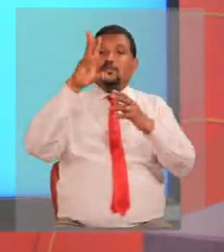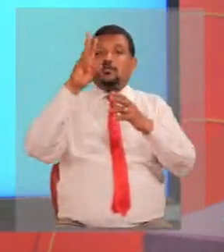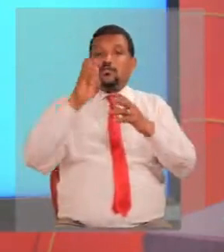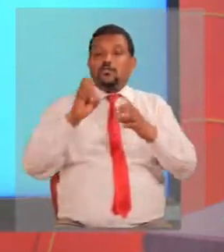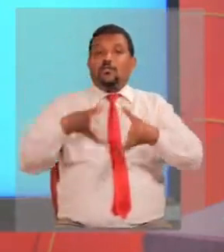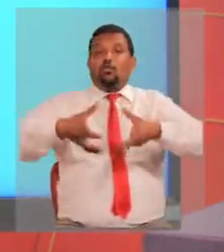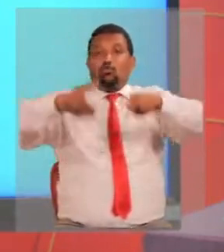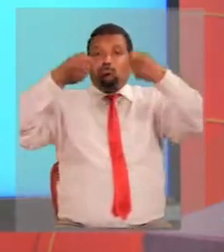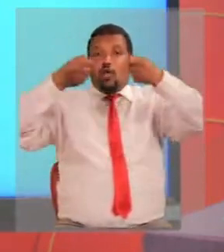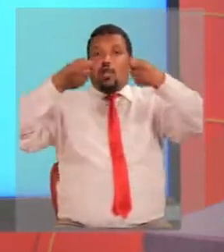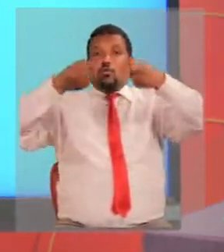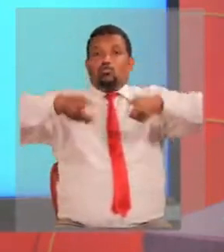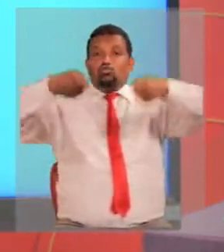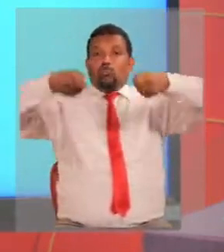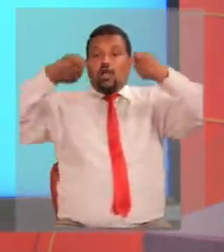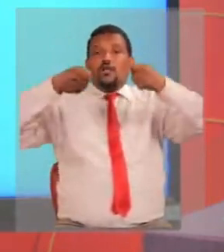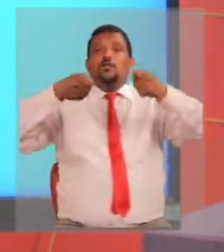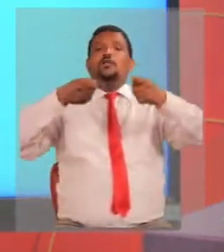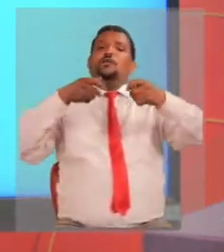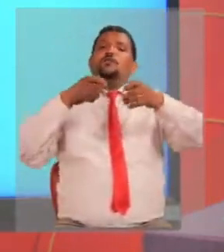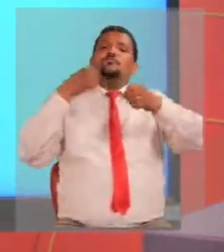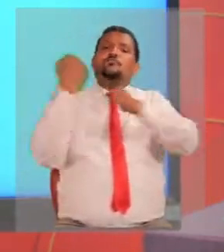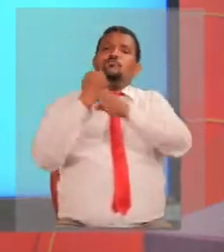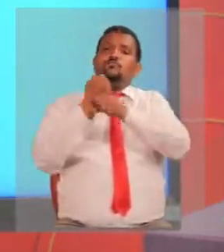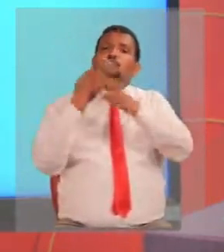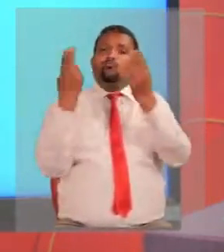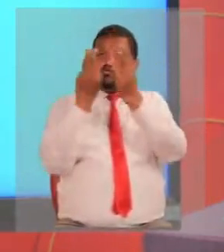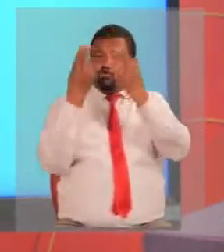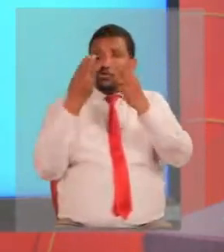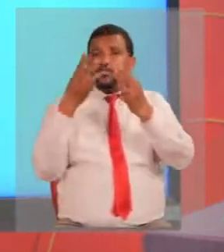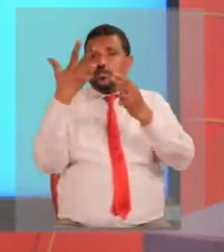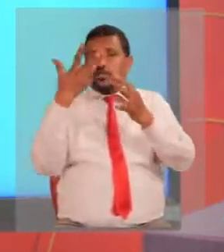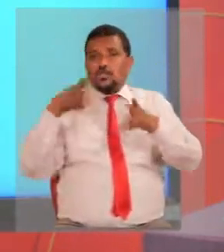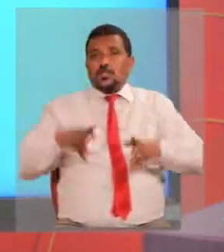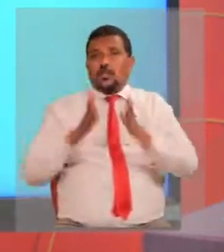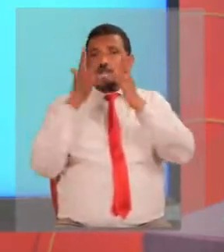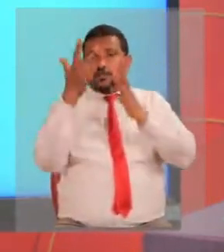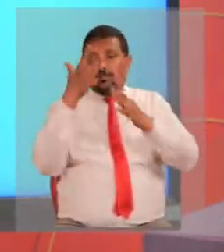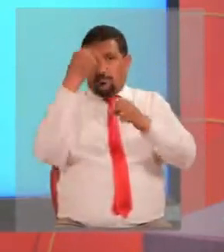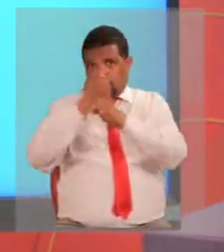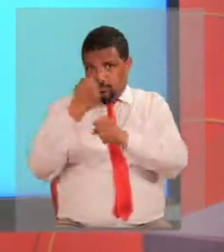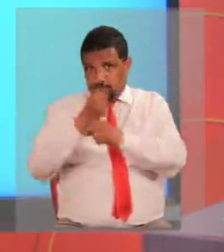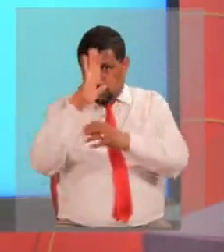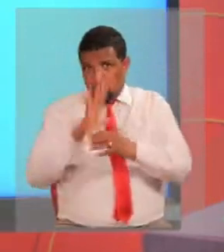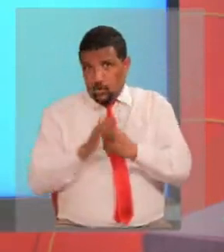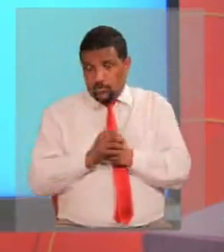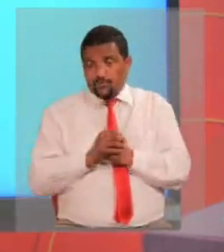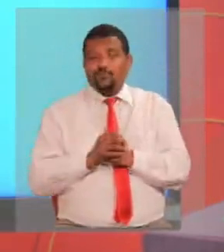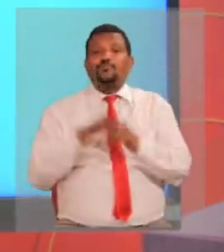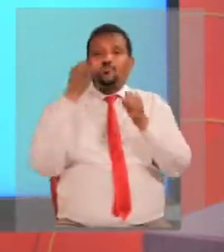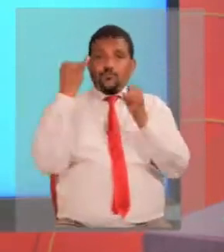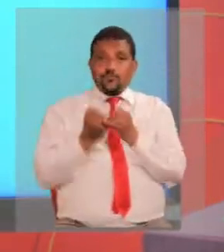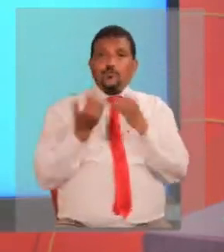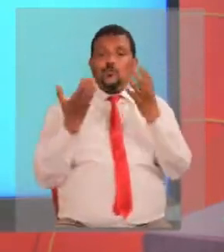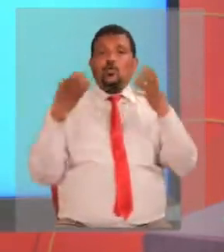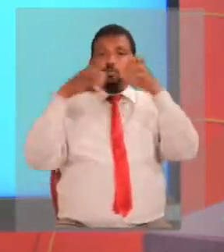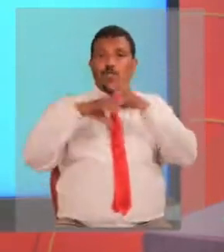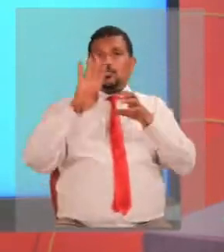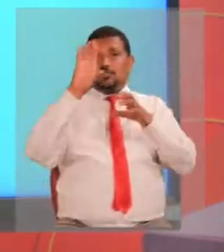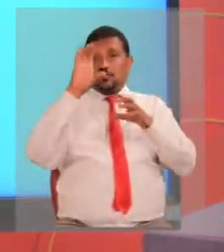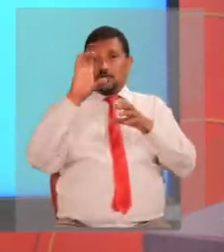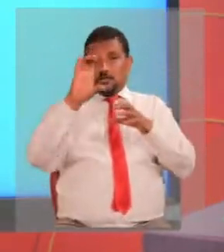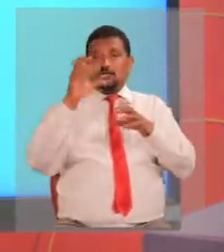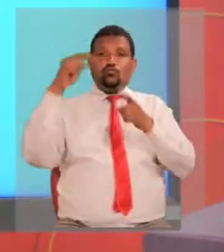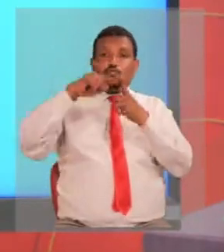from employment of 3 tractor and 3 labor. Then finally, when we come across from combination C to